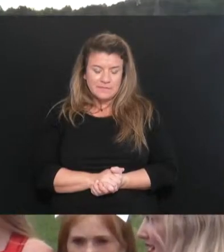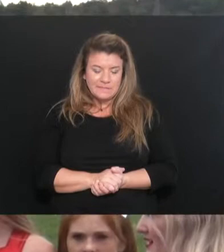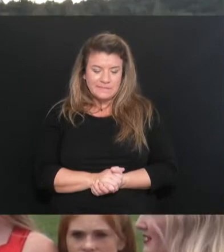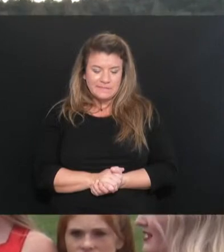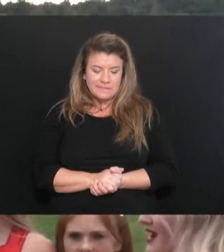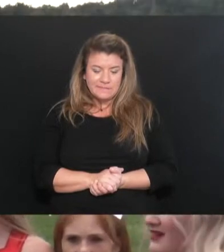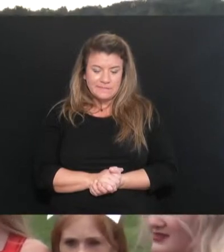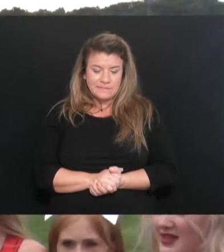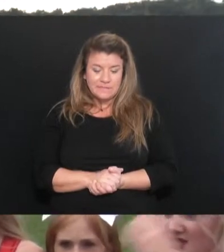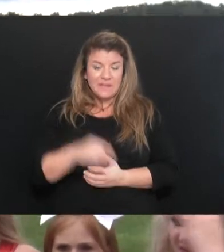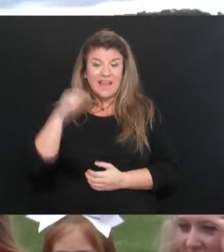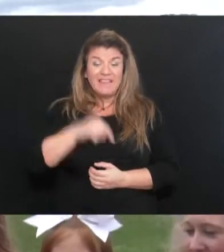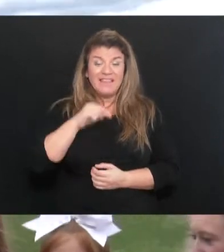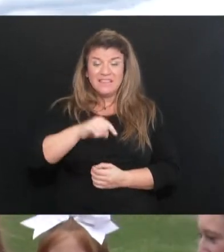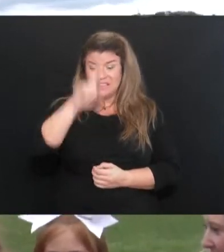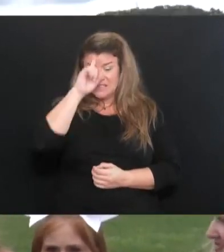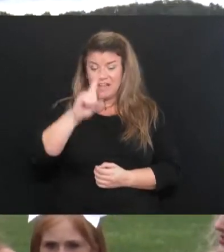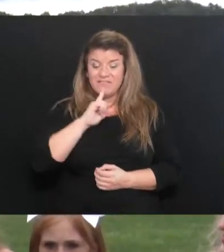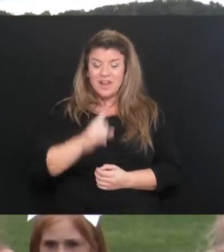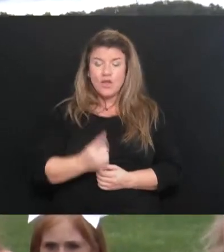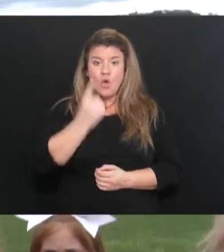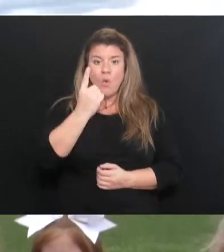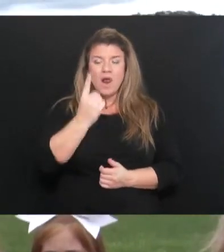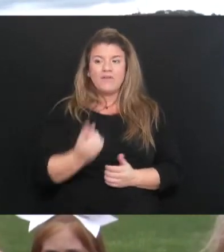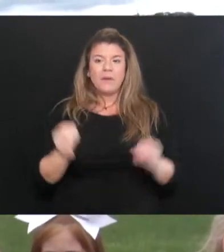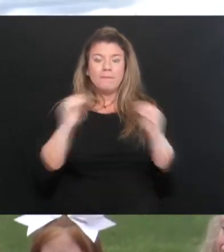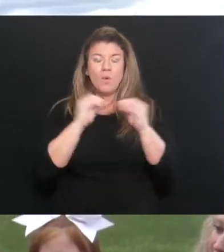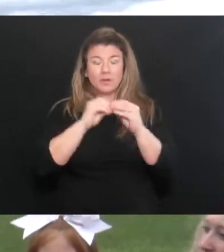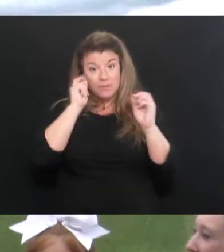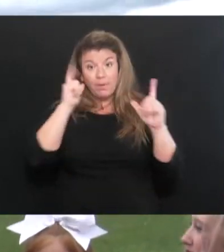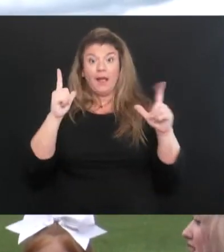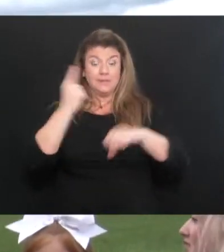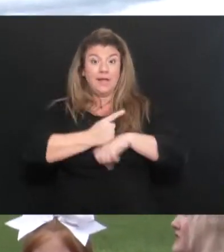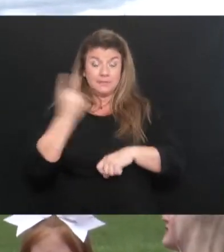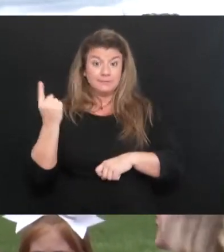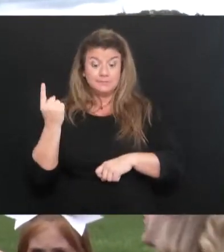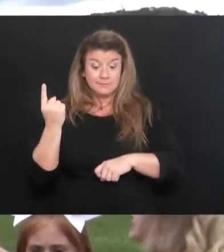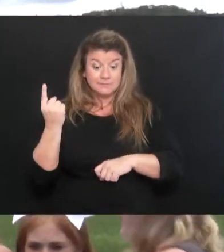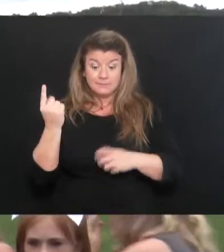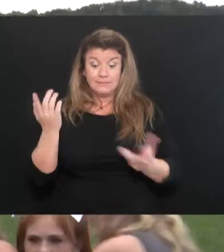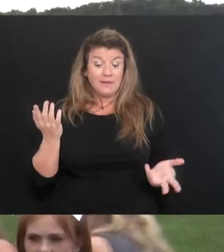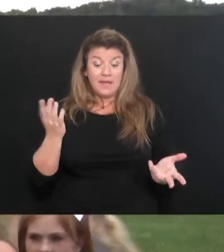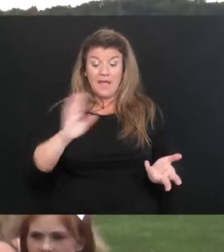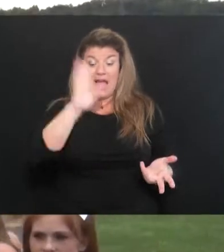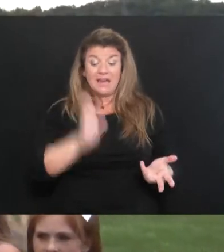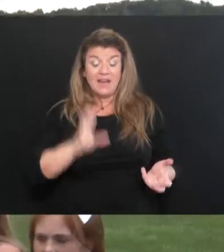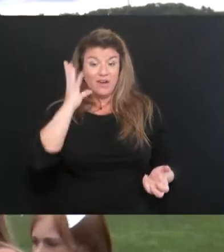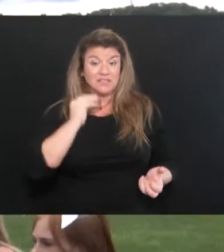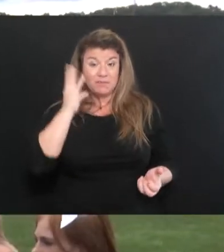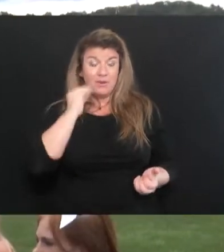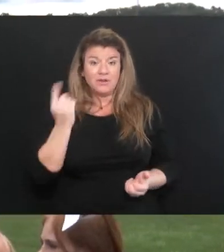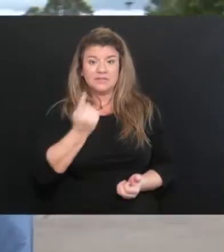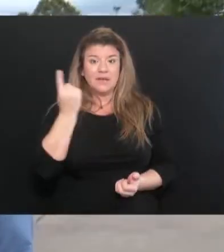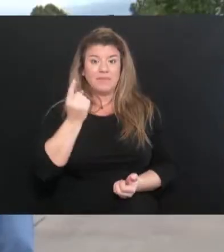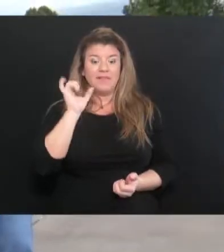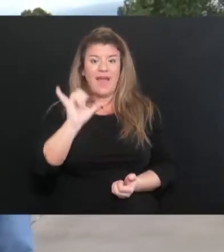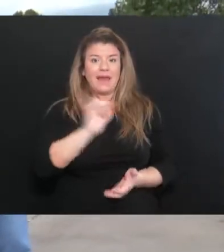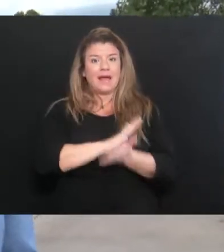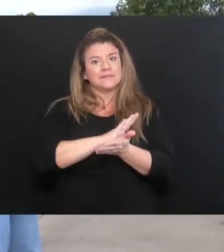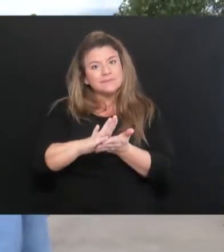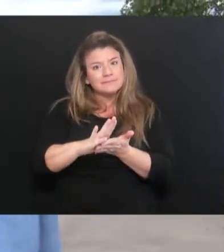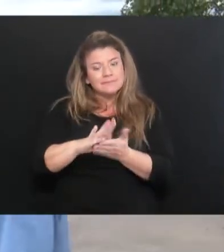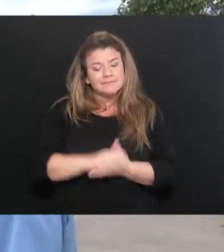This is definitely one of the more surprising days for me. I've never experienced something this generous.